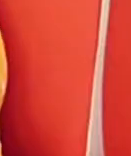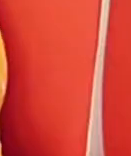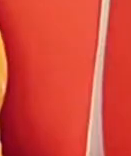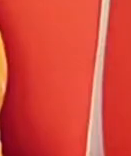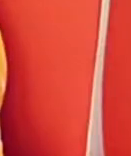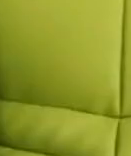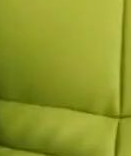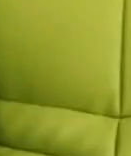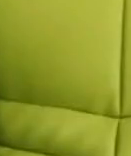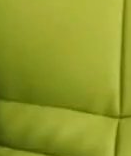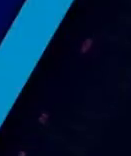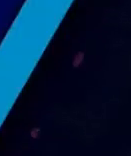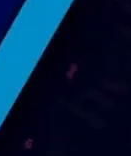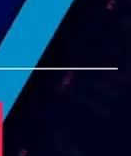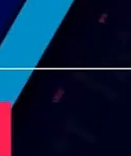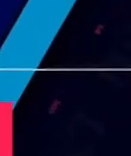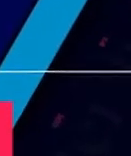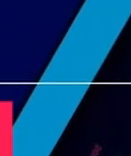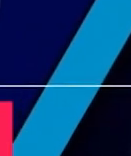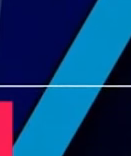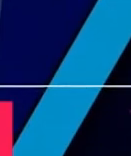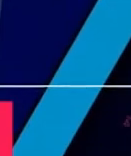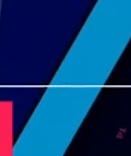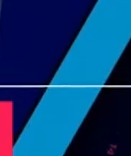Another season with fresh discussions.